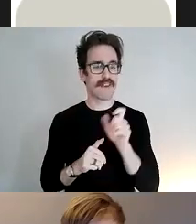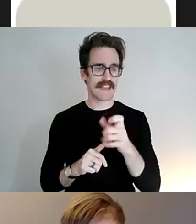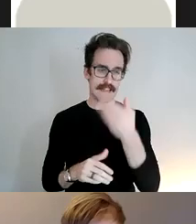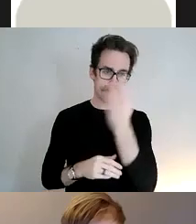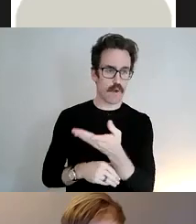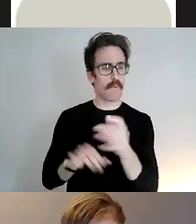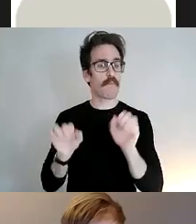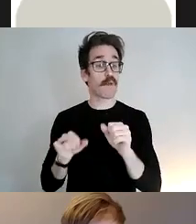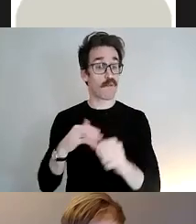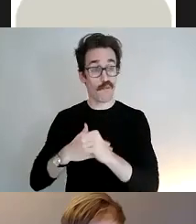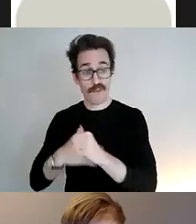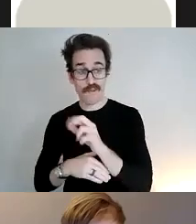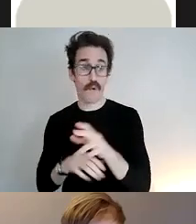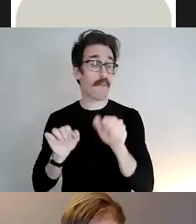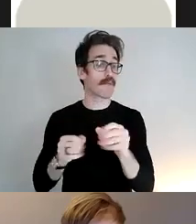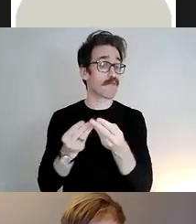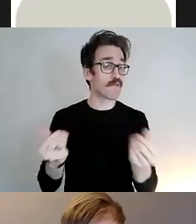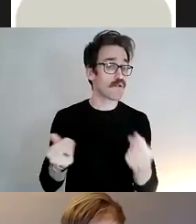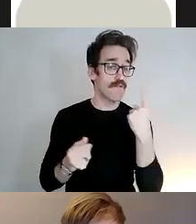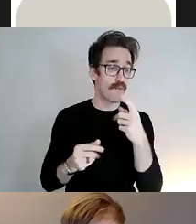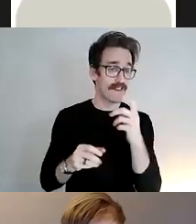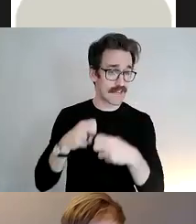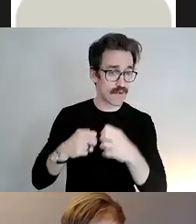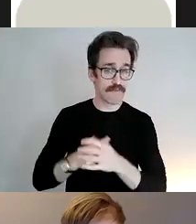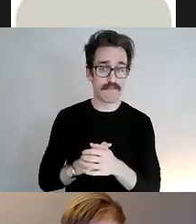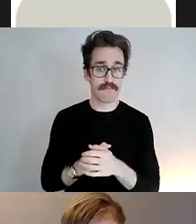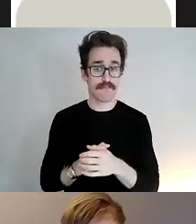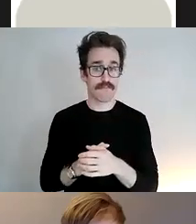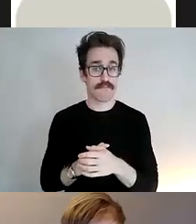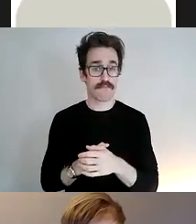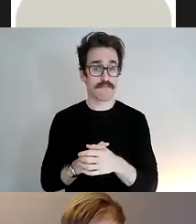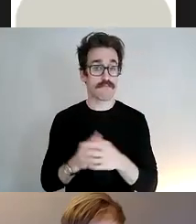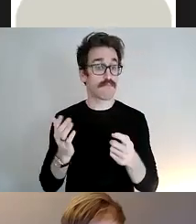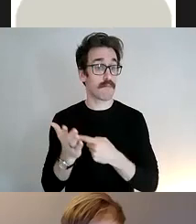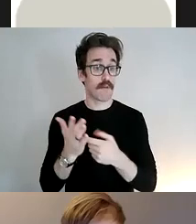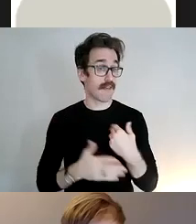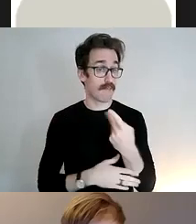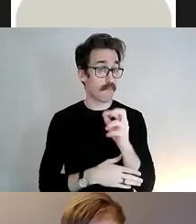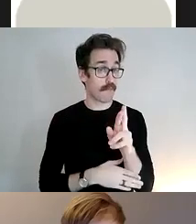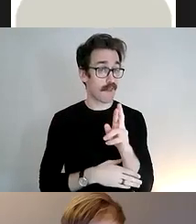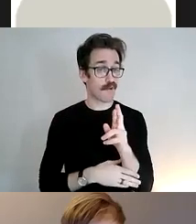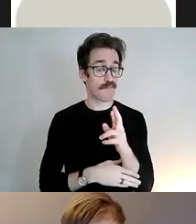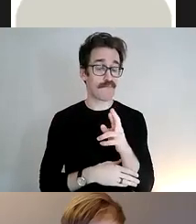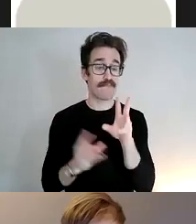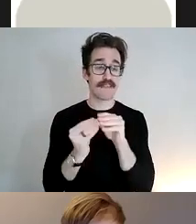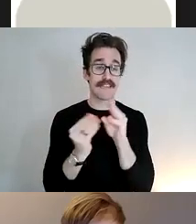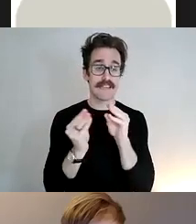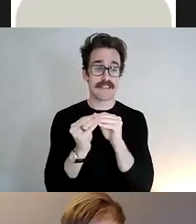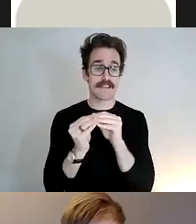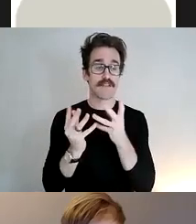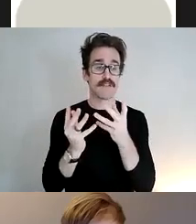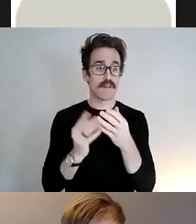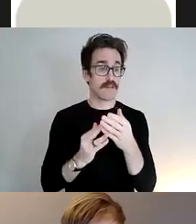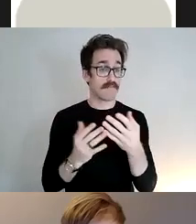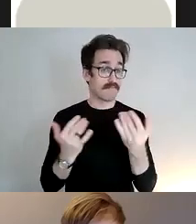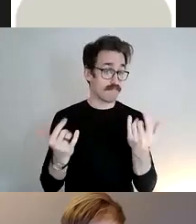We also may ask for case conferences to happen, like care conferences. So, a group of people, and right now that's a lot easier to do because most of it can happen